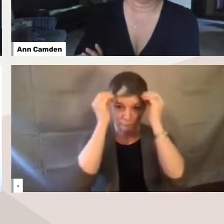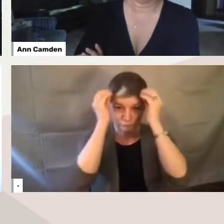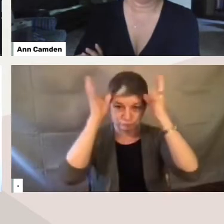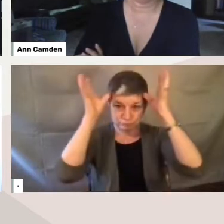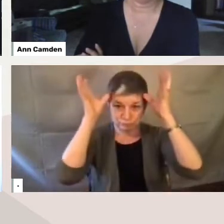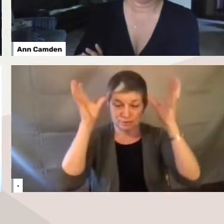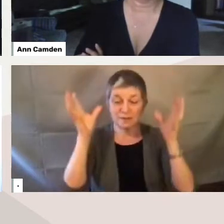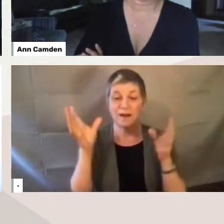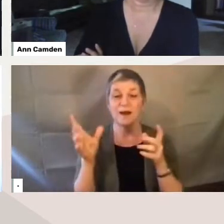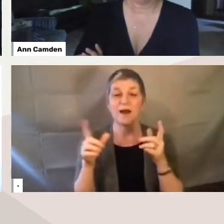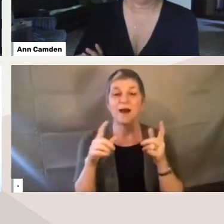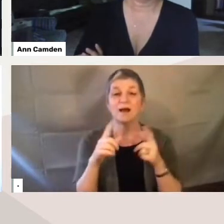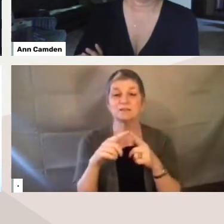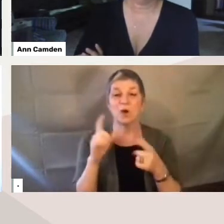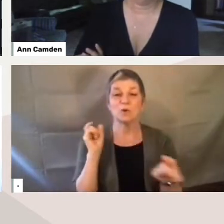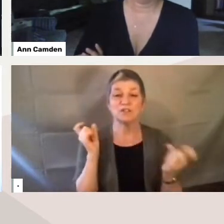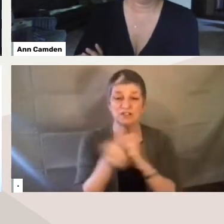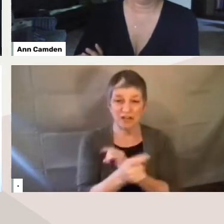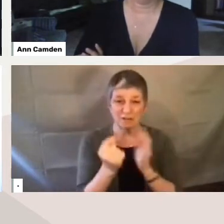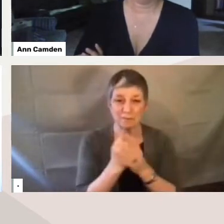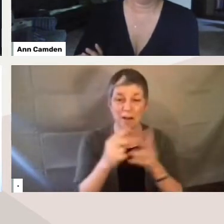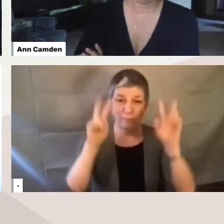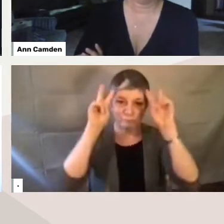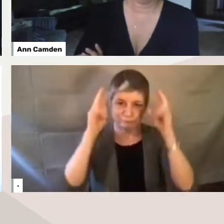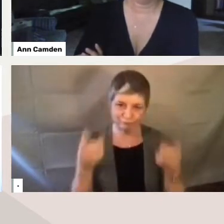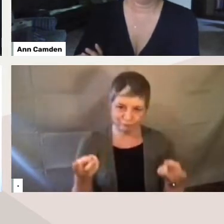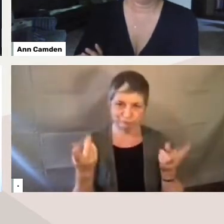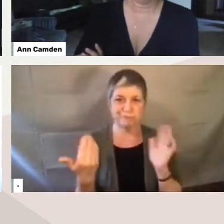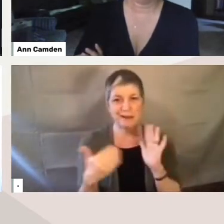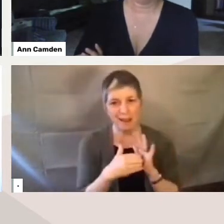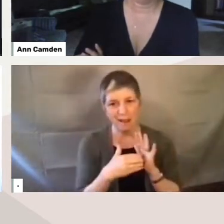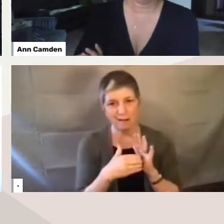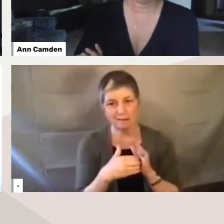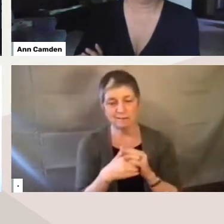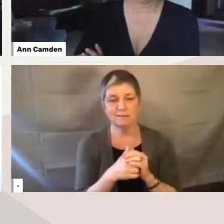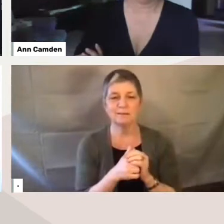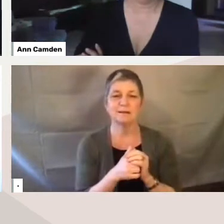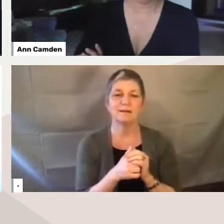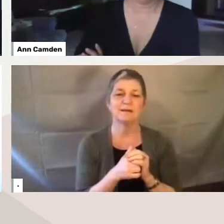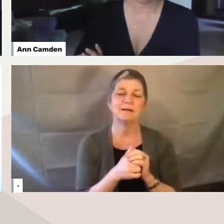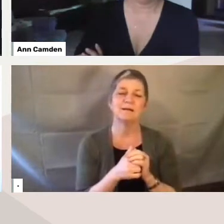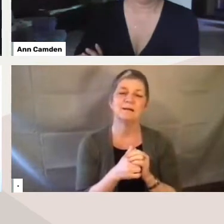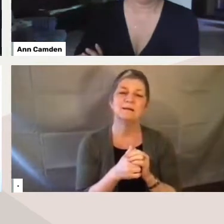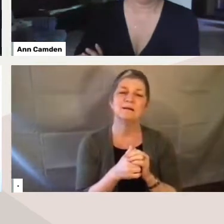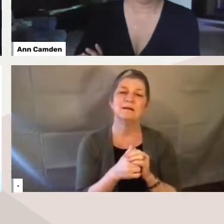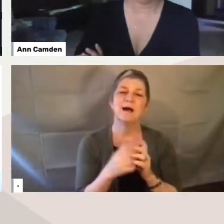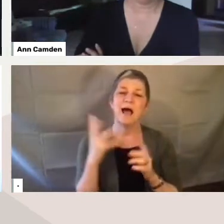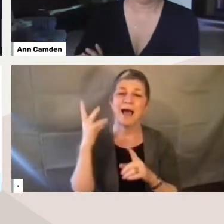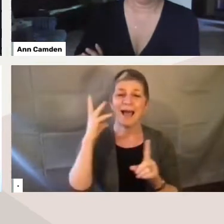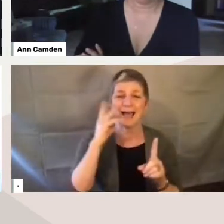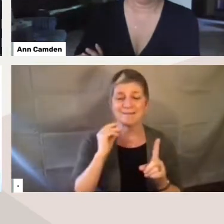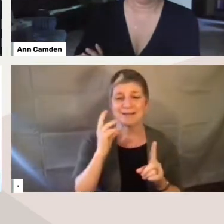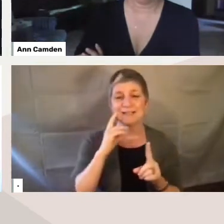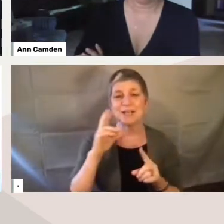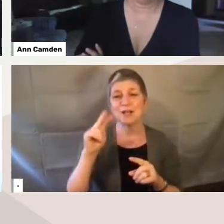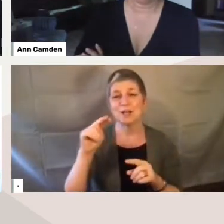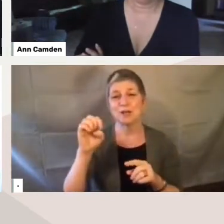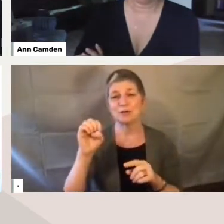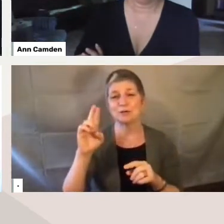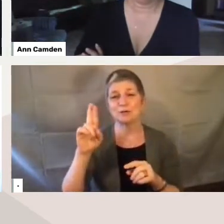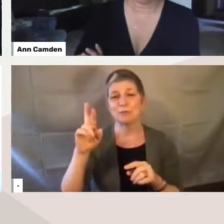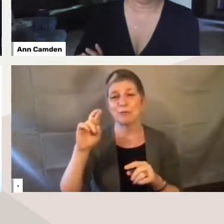course, change of treatment, hair gone again. And so I've like experienced